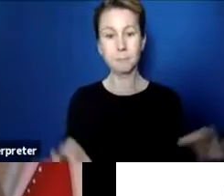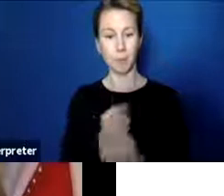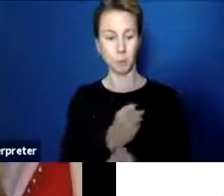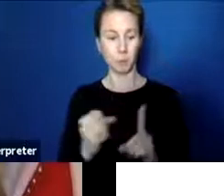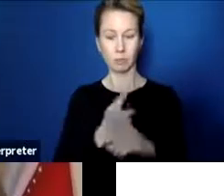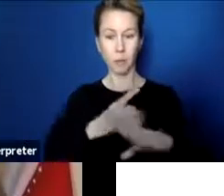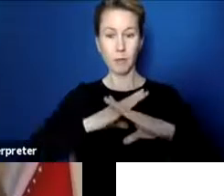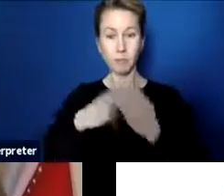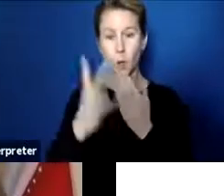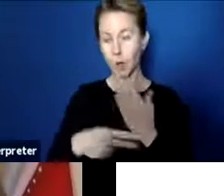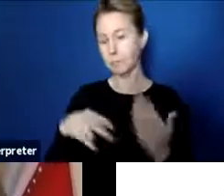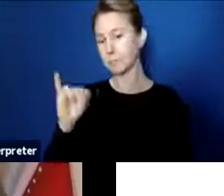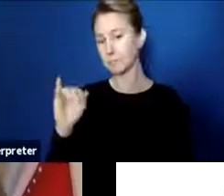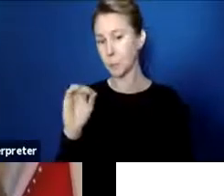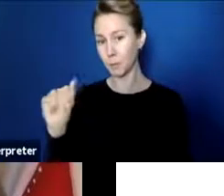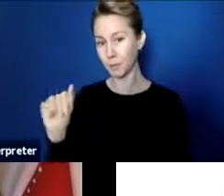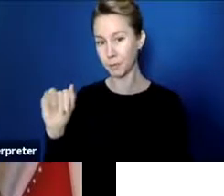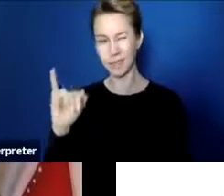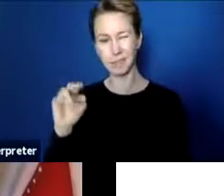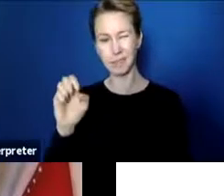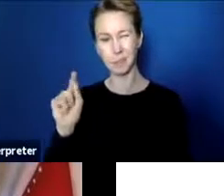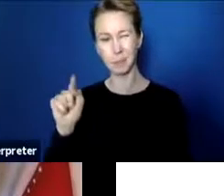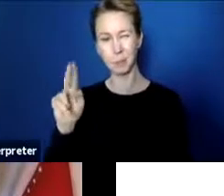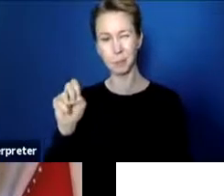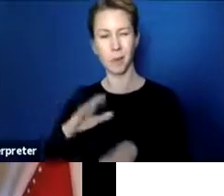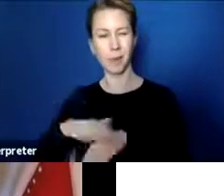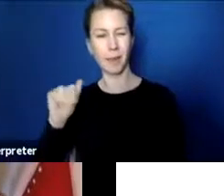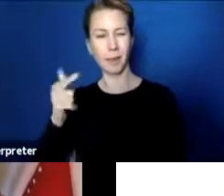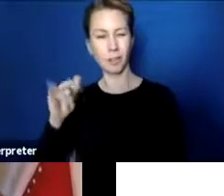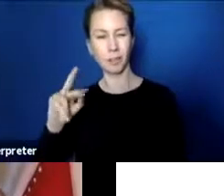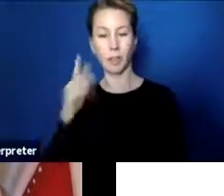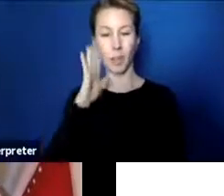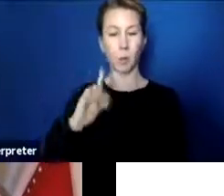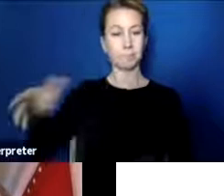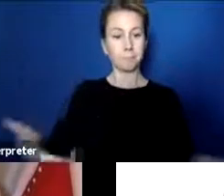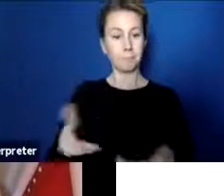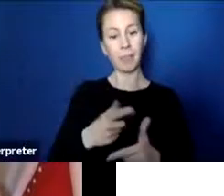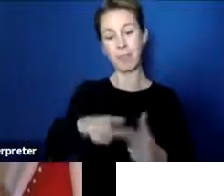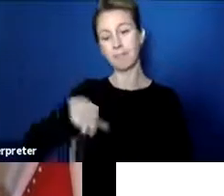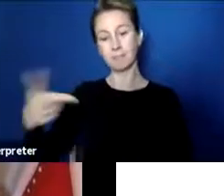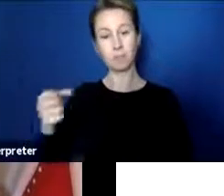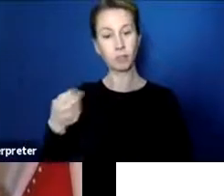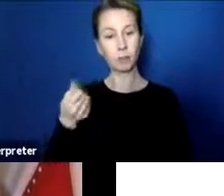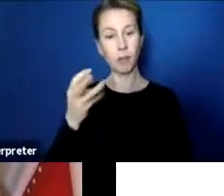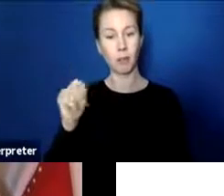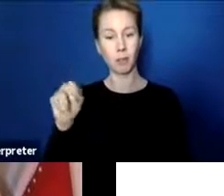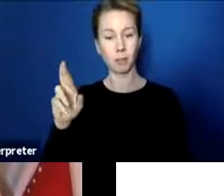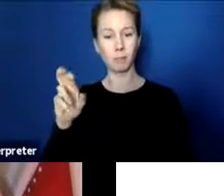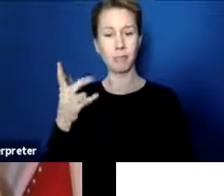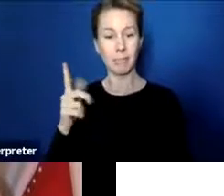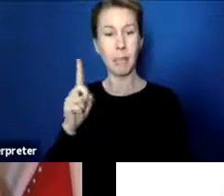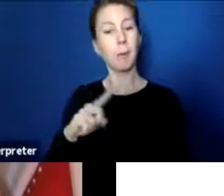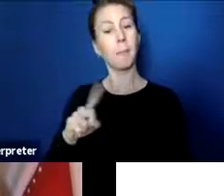to questions at the end. So I am Tamri Hadani. I am the Associate Director of the Elder Abuse